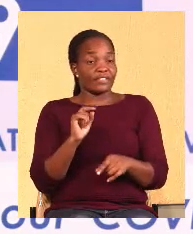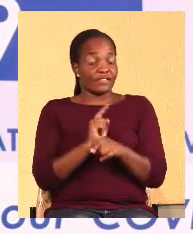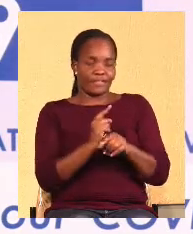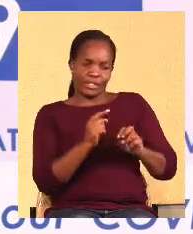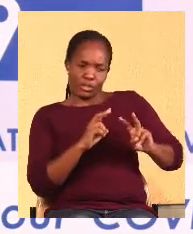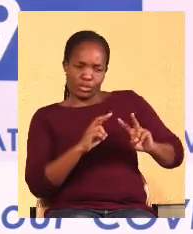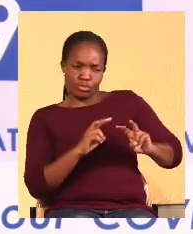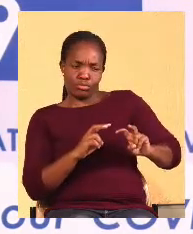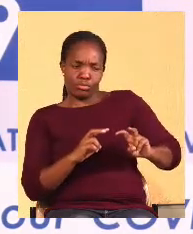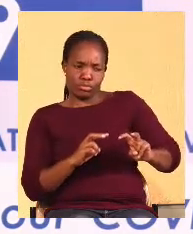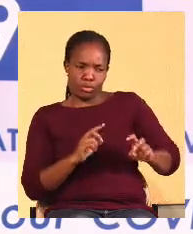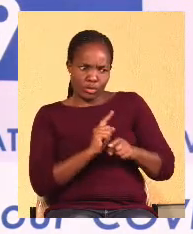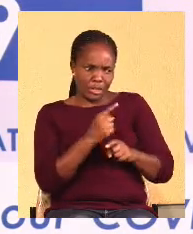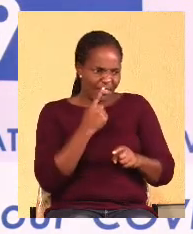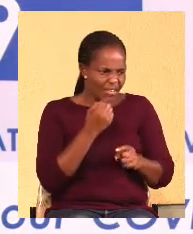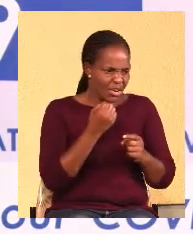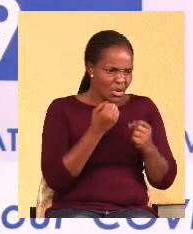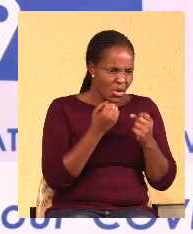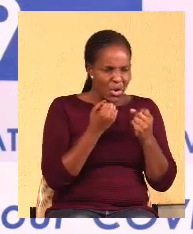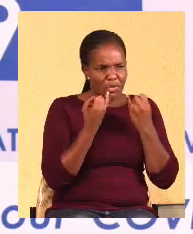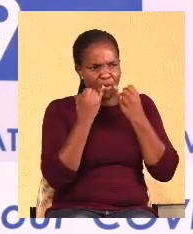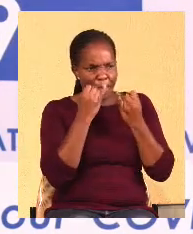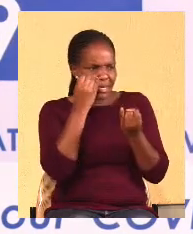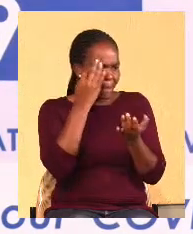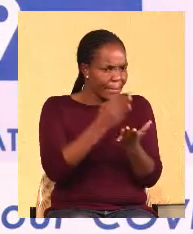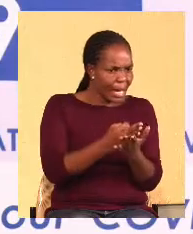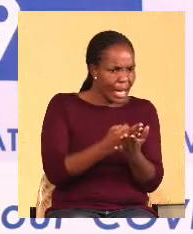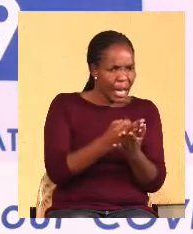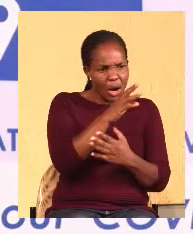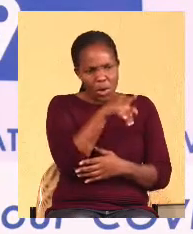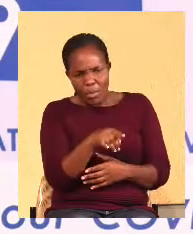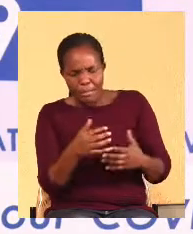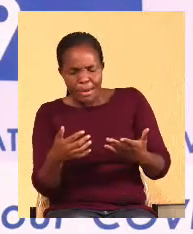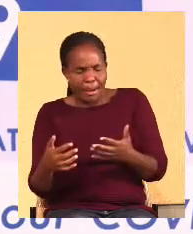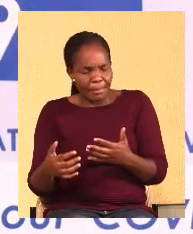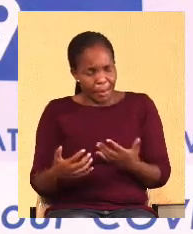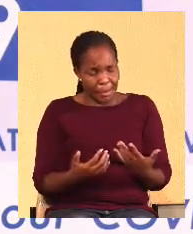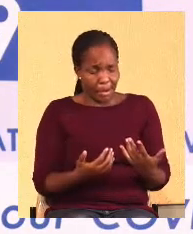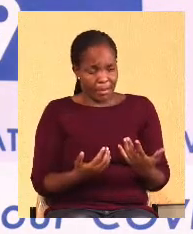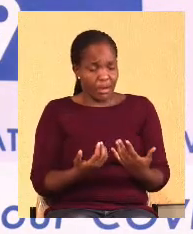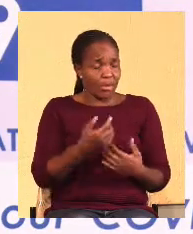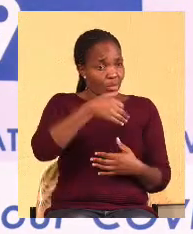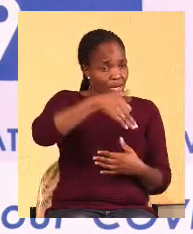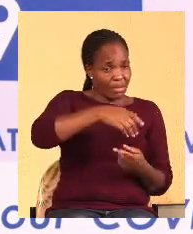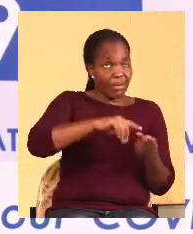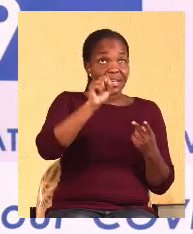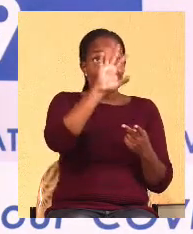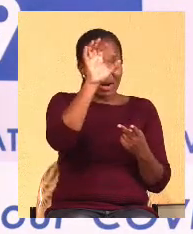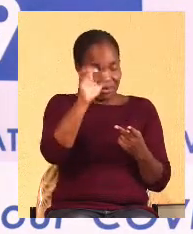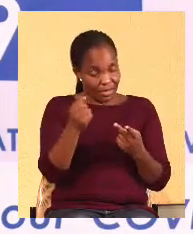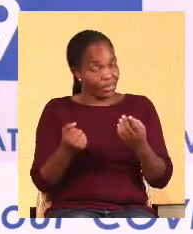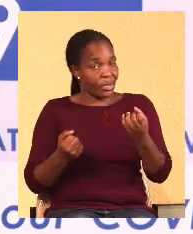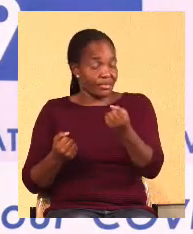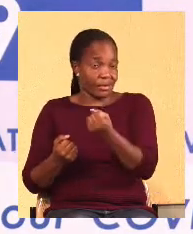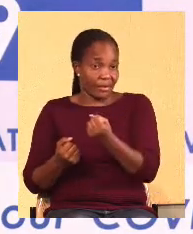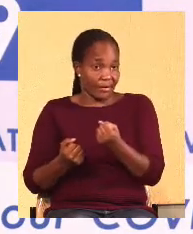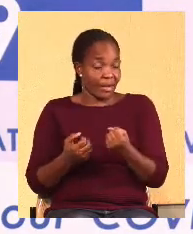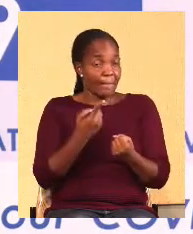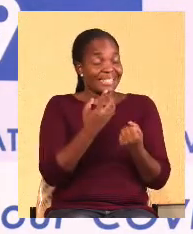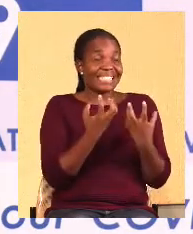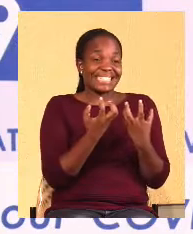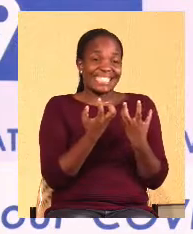instance, Namibia Fact Checked. There's also Africa Fact Checked. And perhaps that calls for education